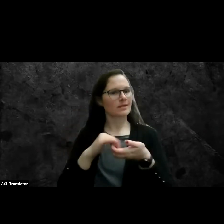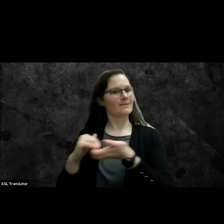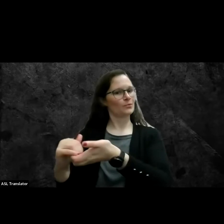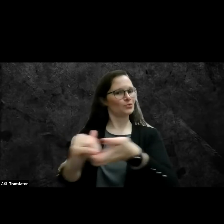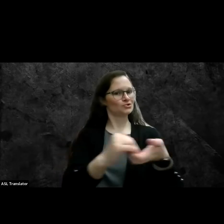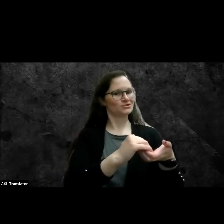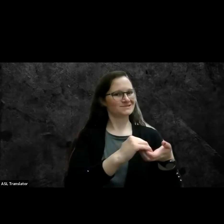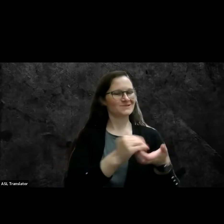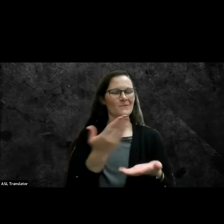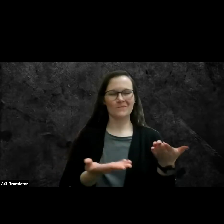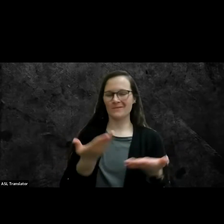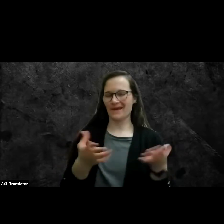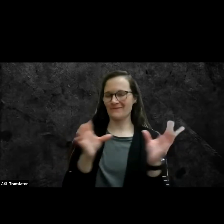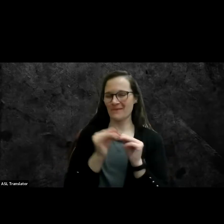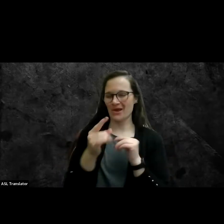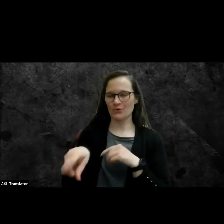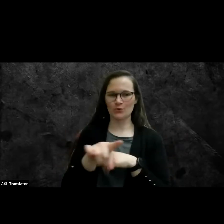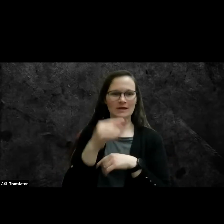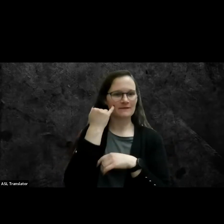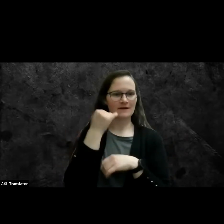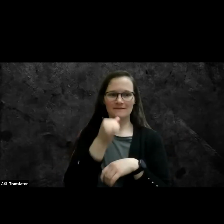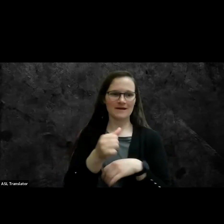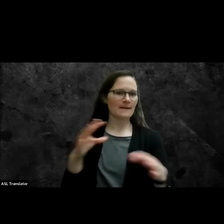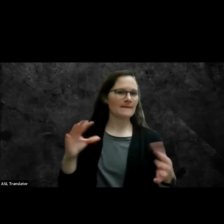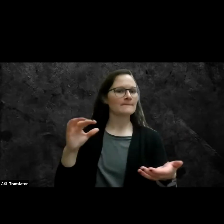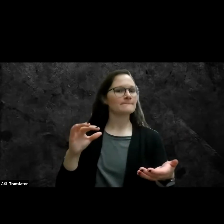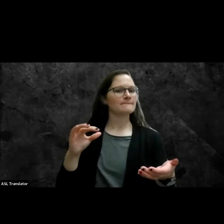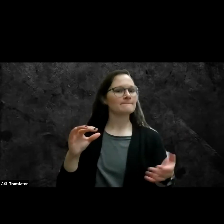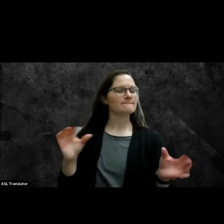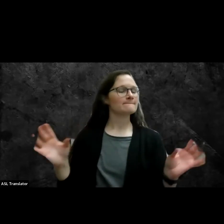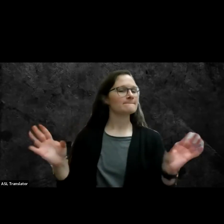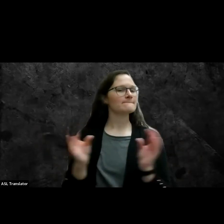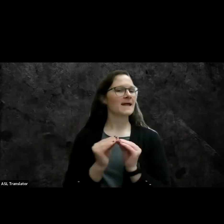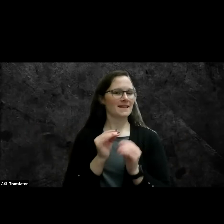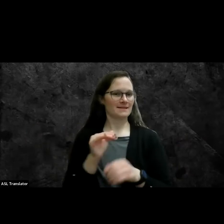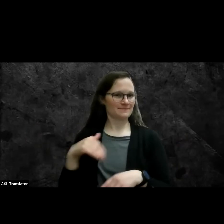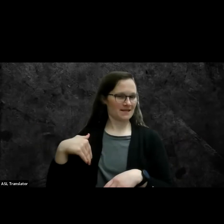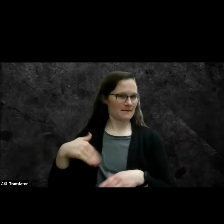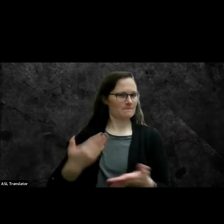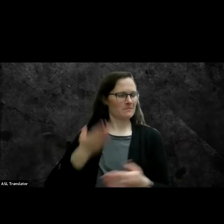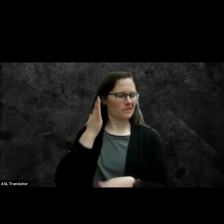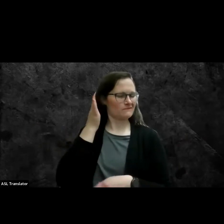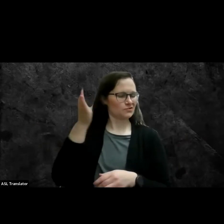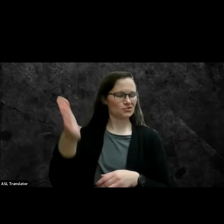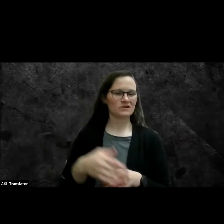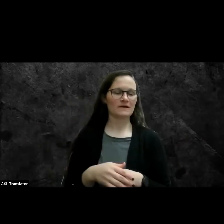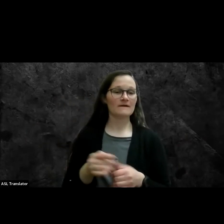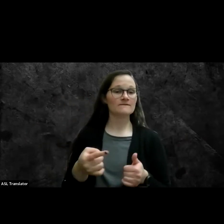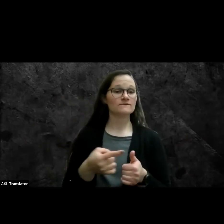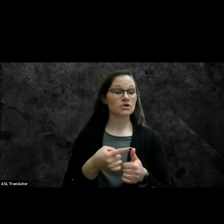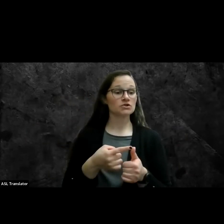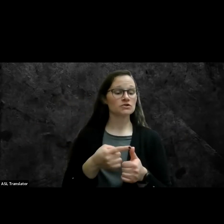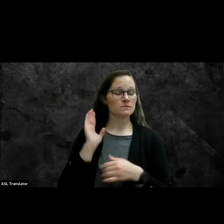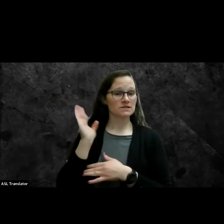I may have met many of you, and if I've not met you yet, I hope to soon in the future. Before I introduce our first presenter, I did want to take the